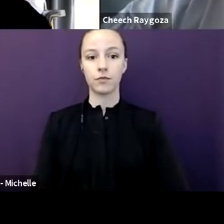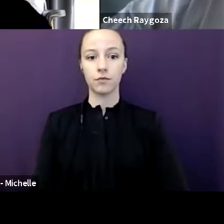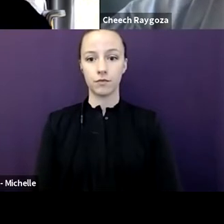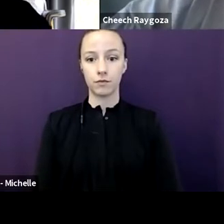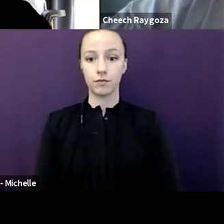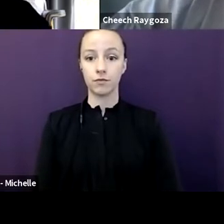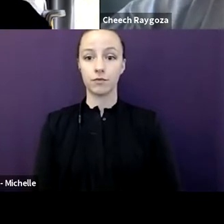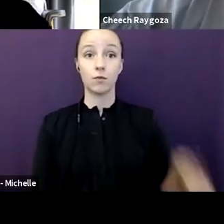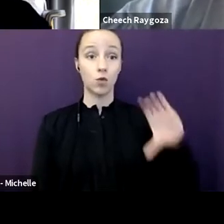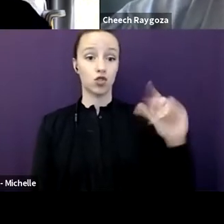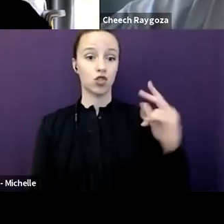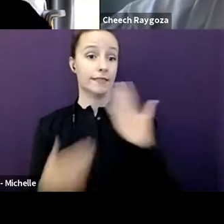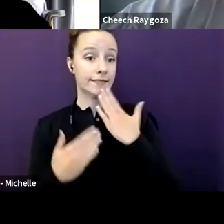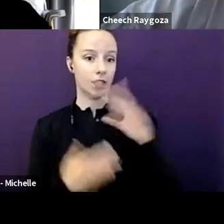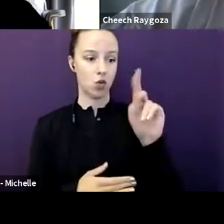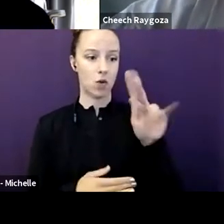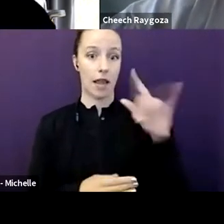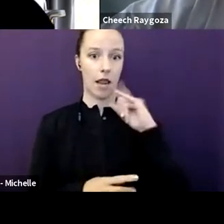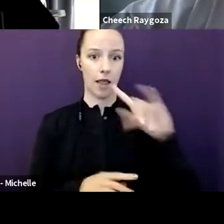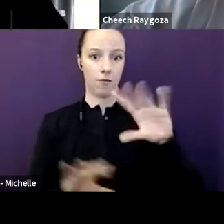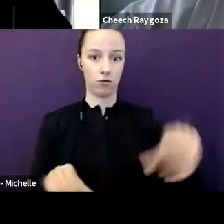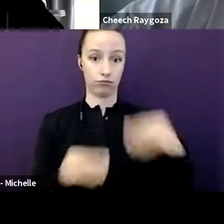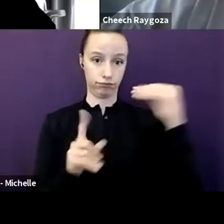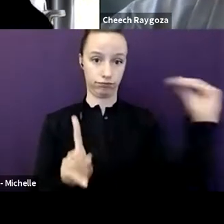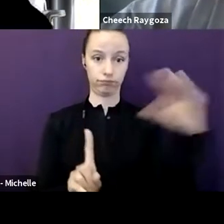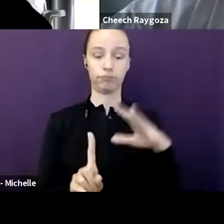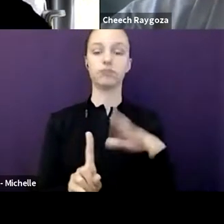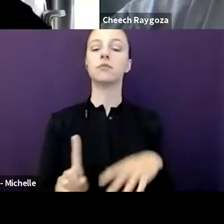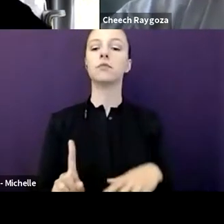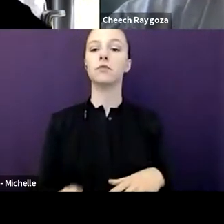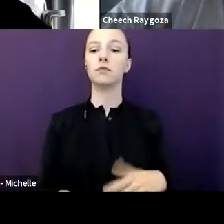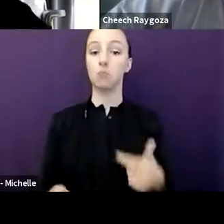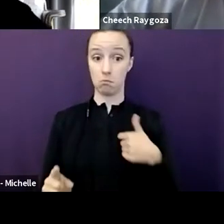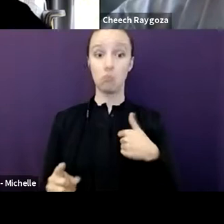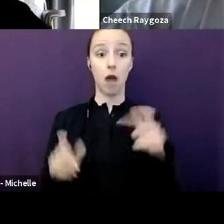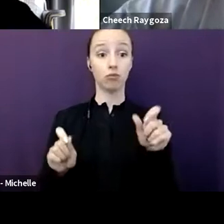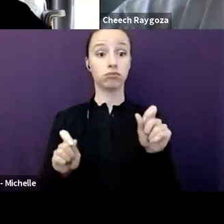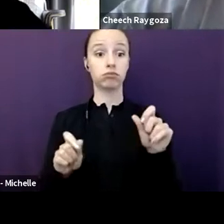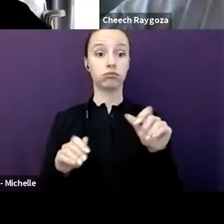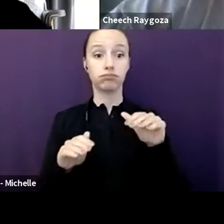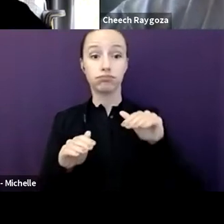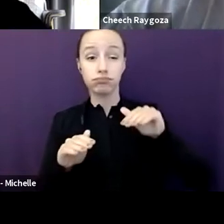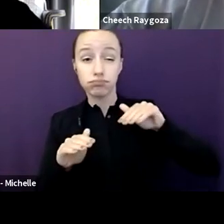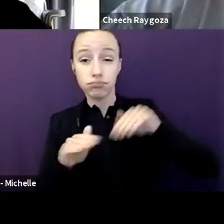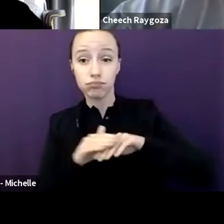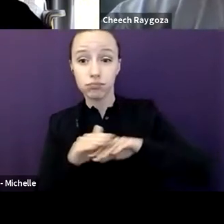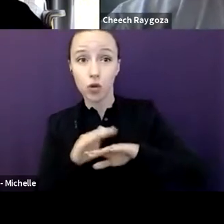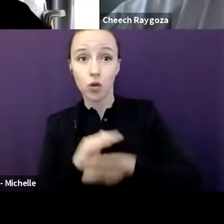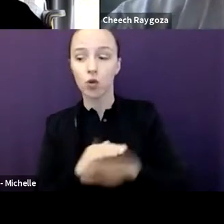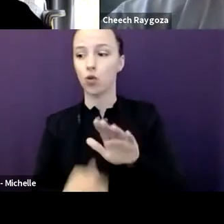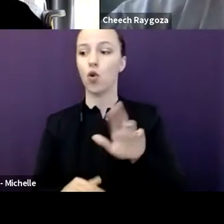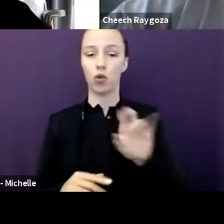Hey, thank you, Danny, for bringing that to light. I managed to finagle my way into the Reentry Steering